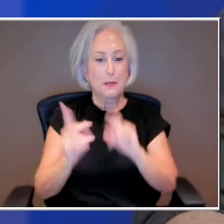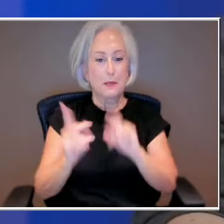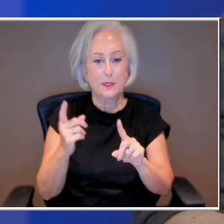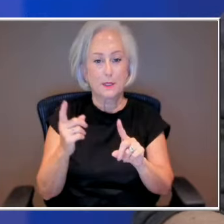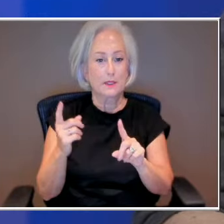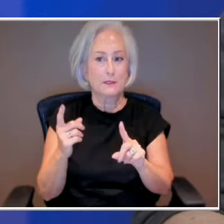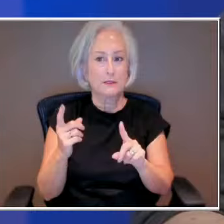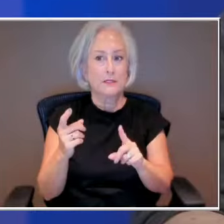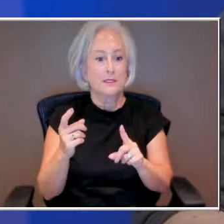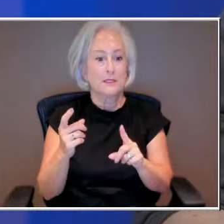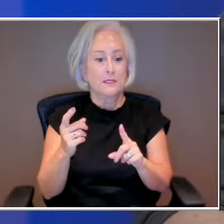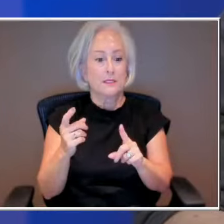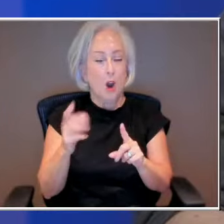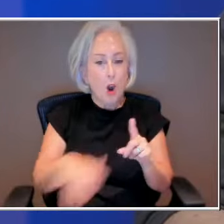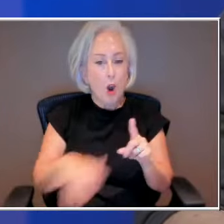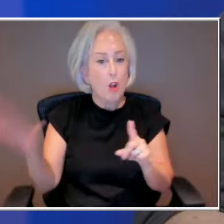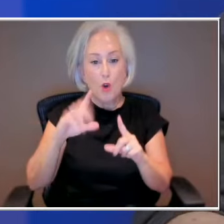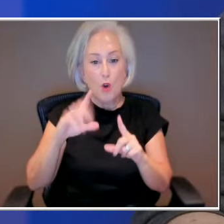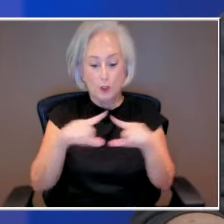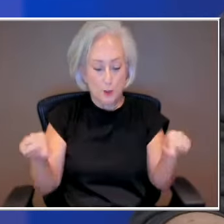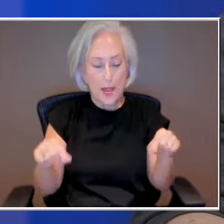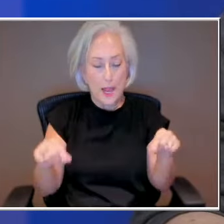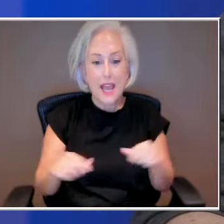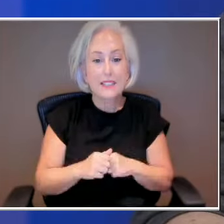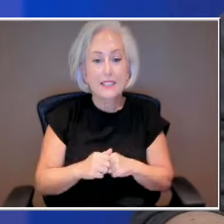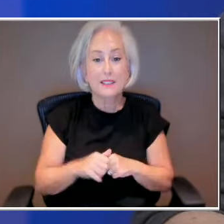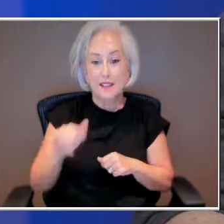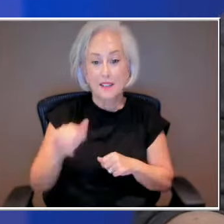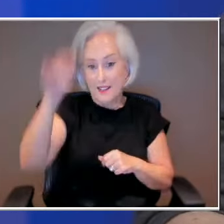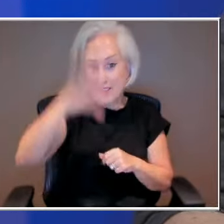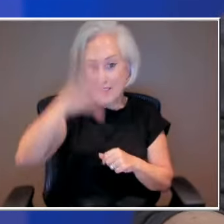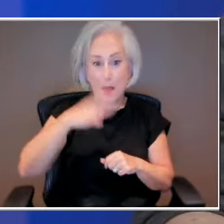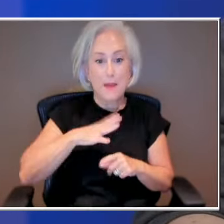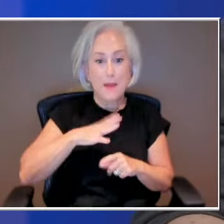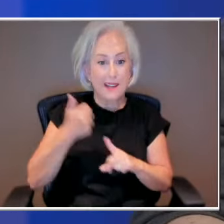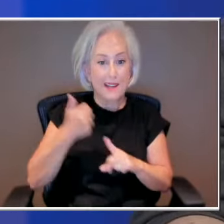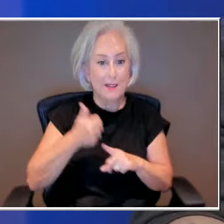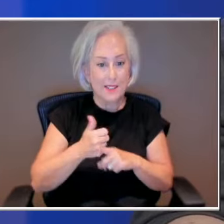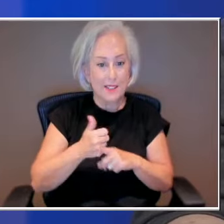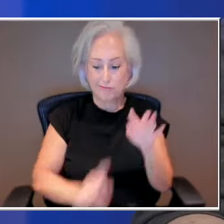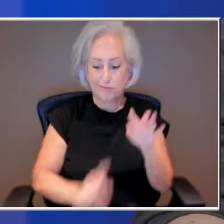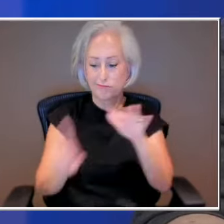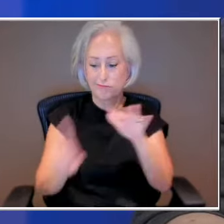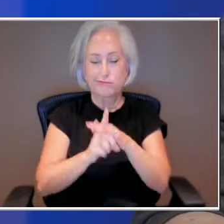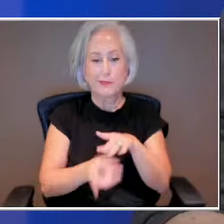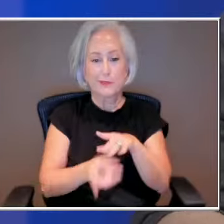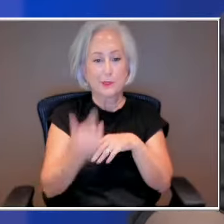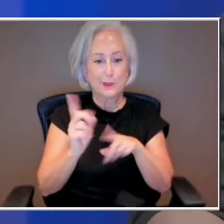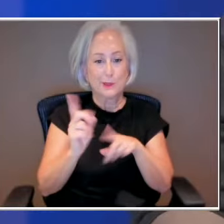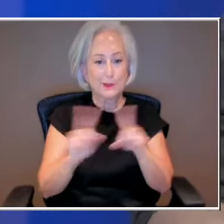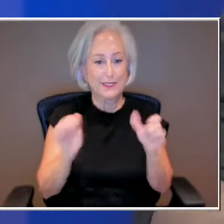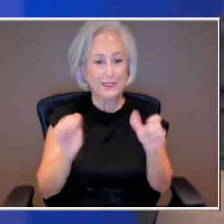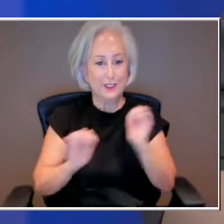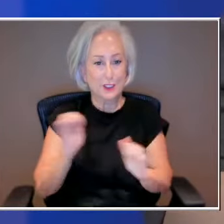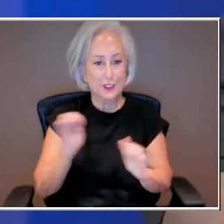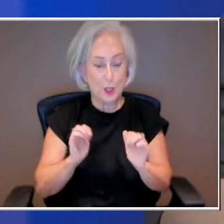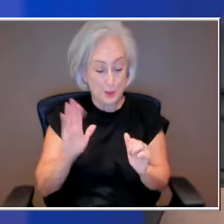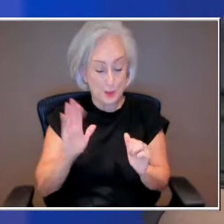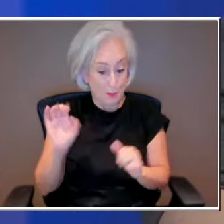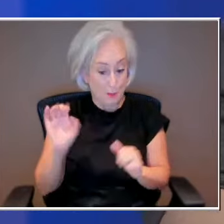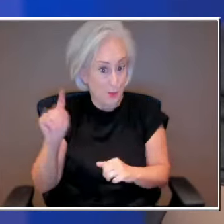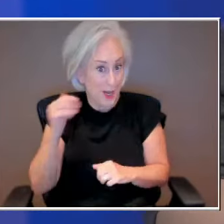is he's been on 2 more shows again, Bret knows, and Germany